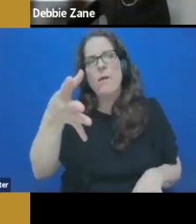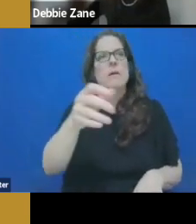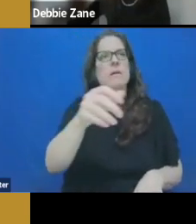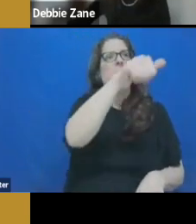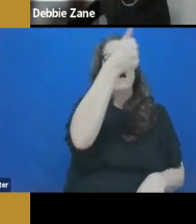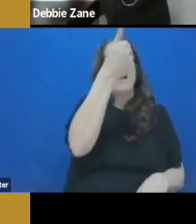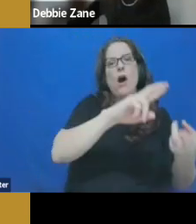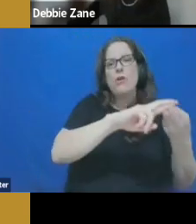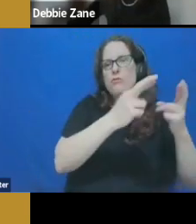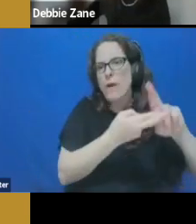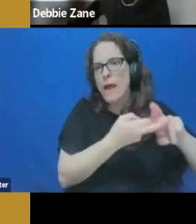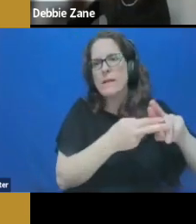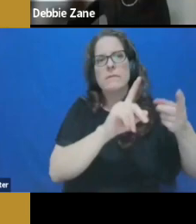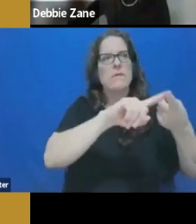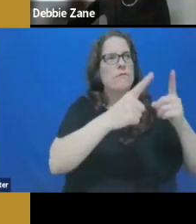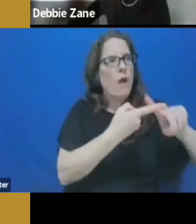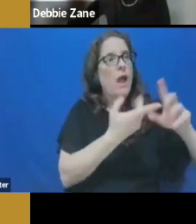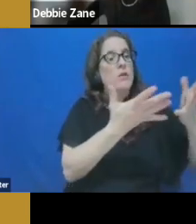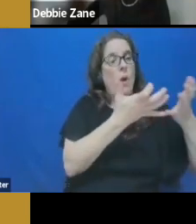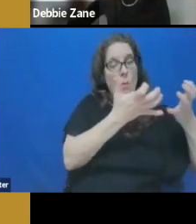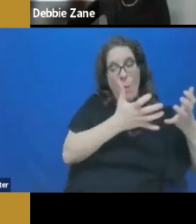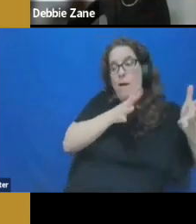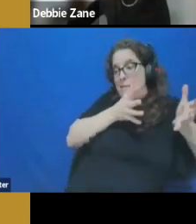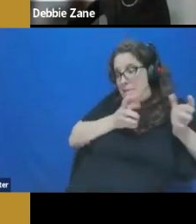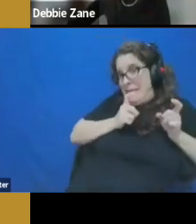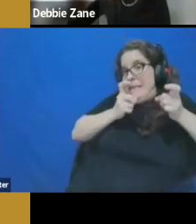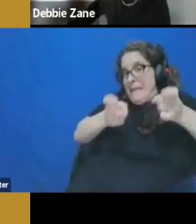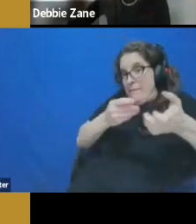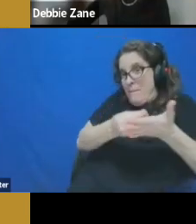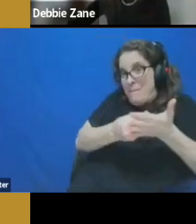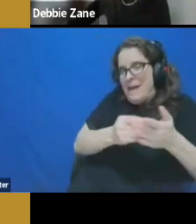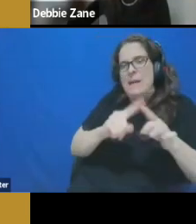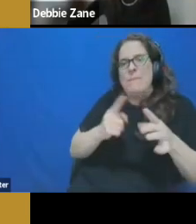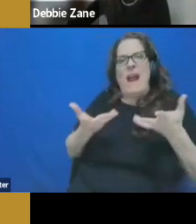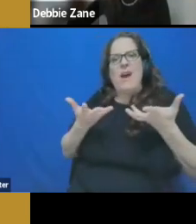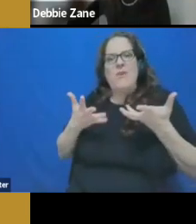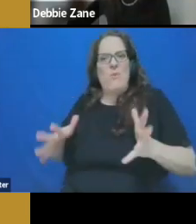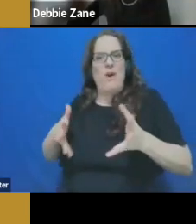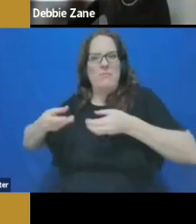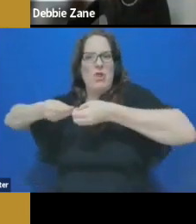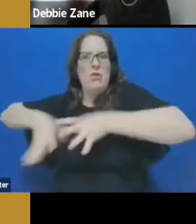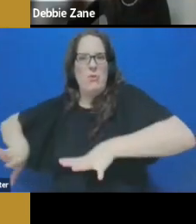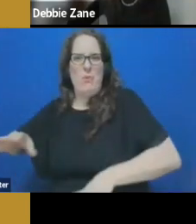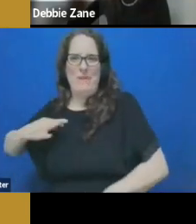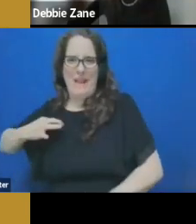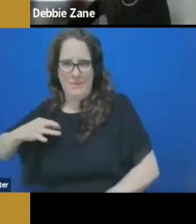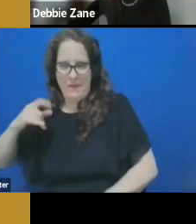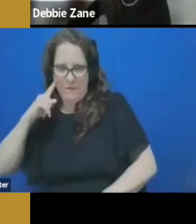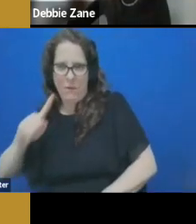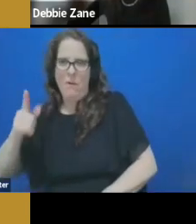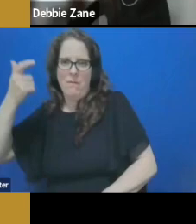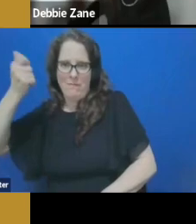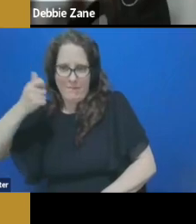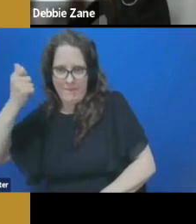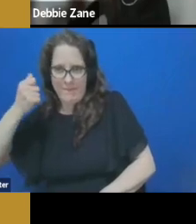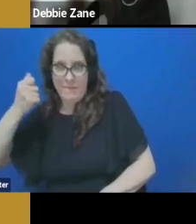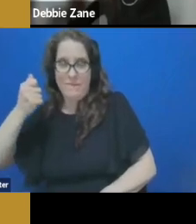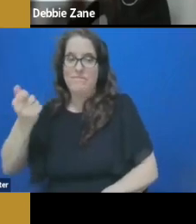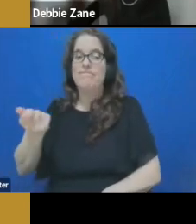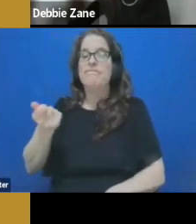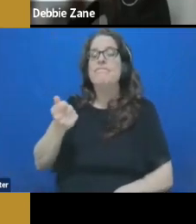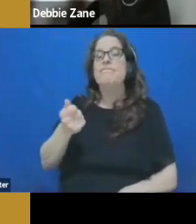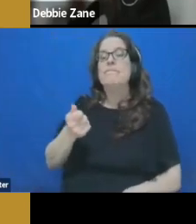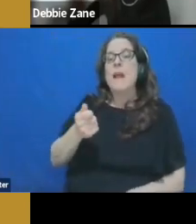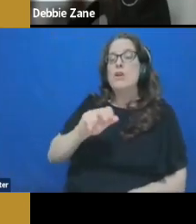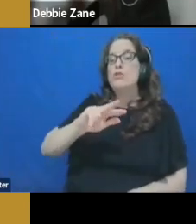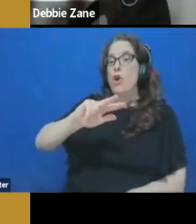beneficiary without disqualifying them for government benefits. It cannot be managed by the disabled beneficiary in order